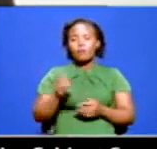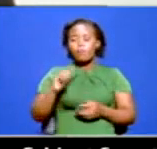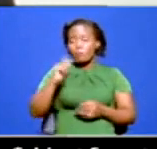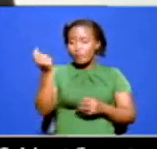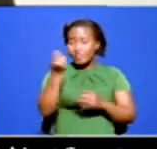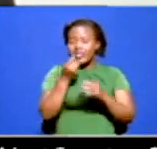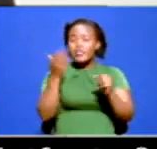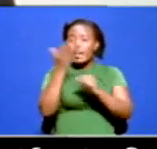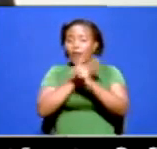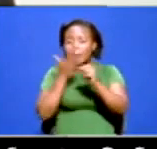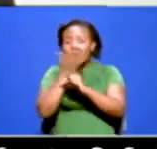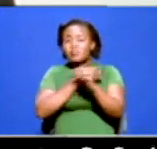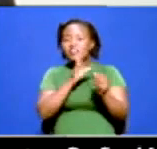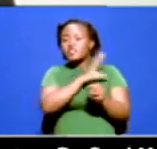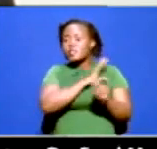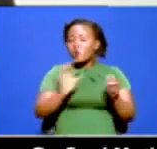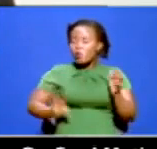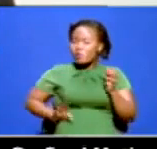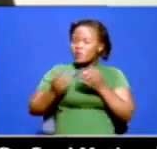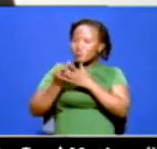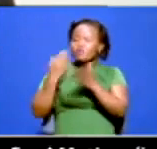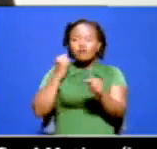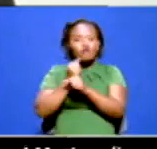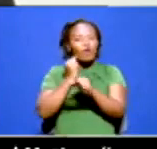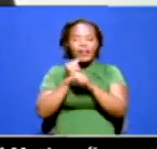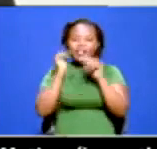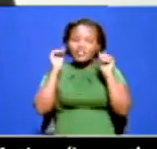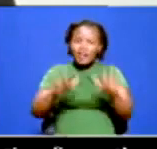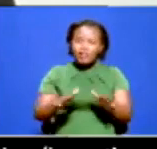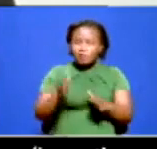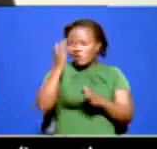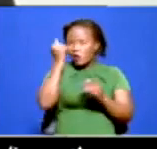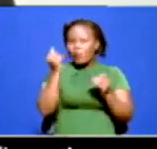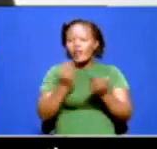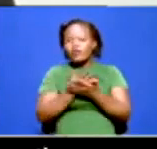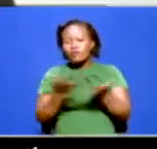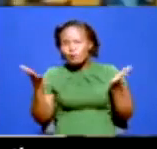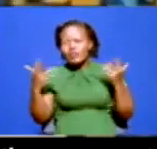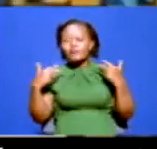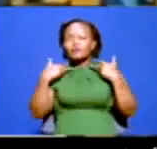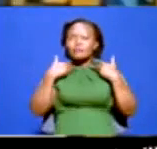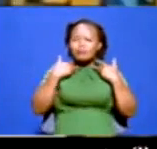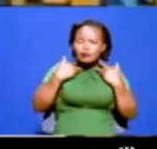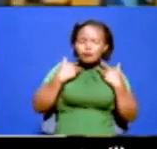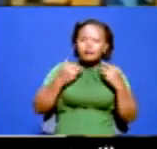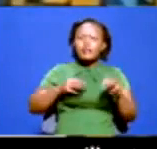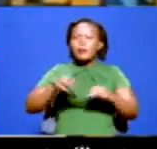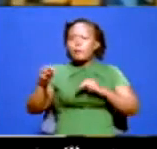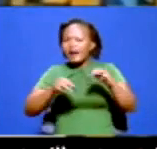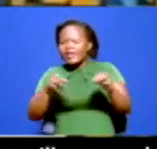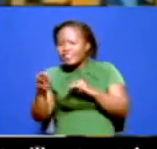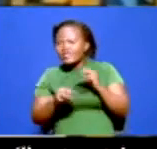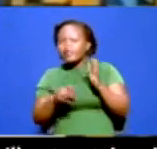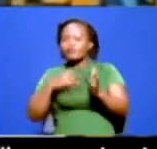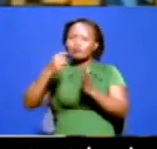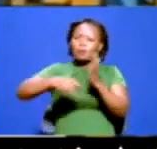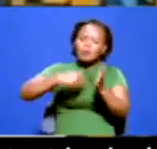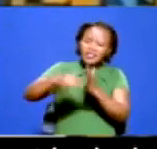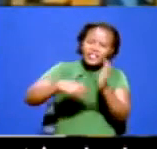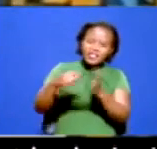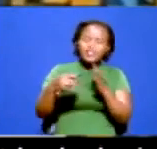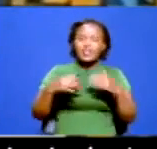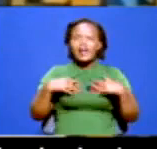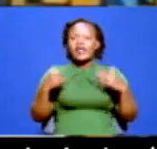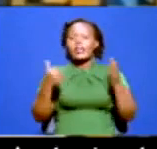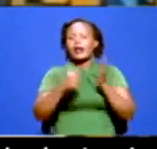not operating because the equipments are down. The management principles and processes are down. And